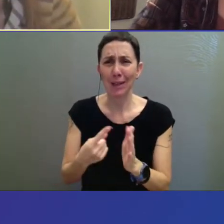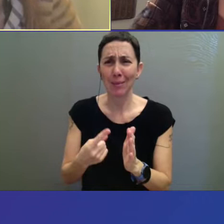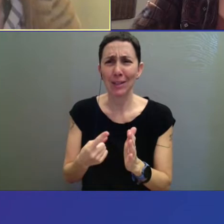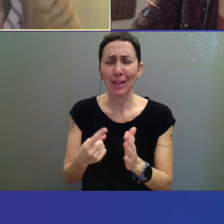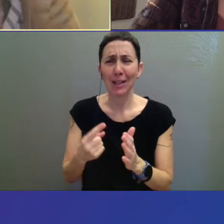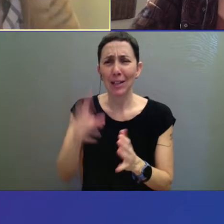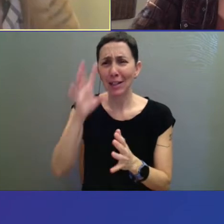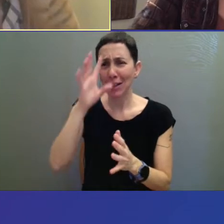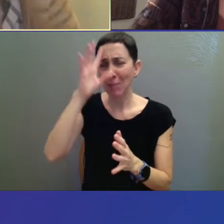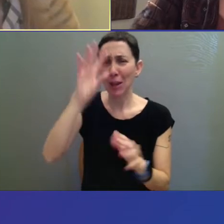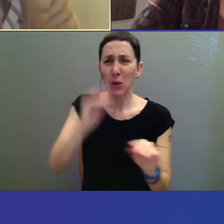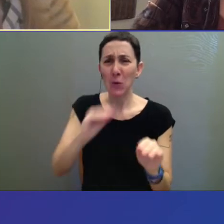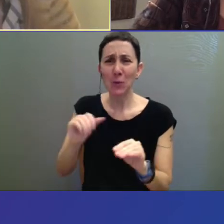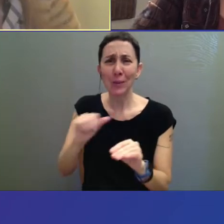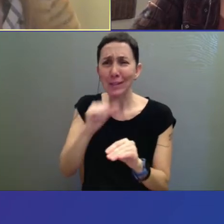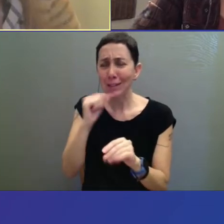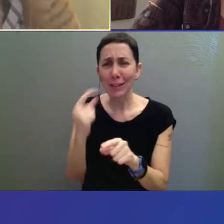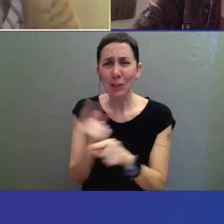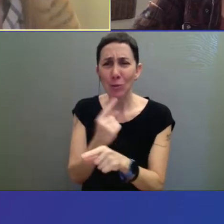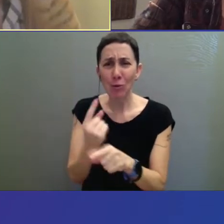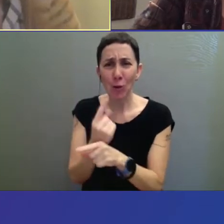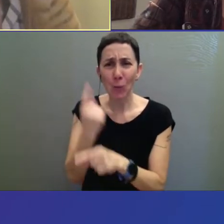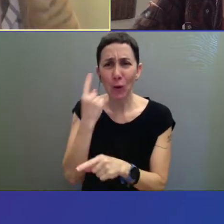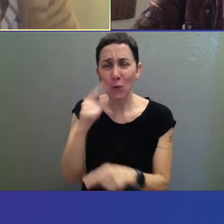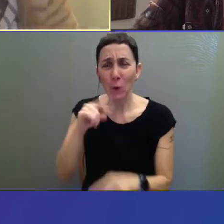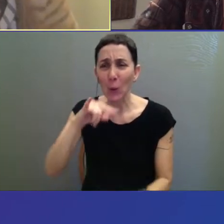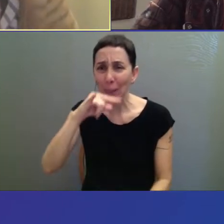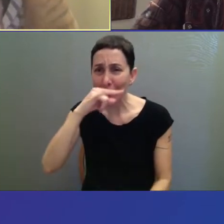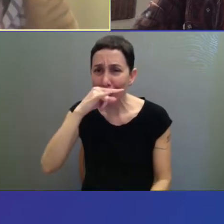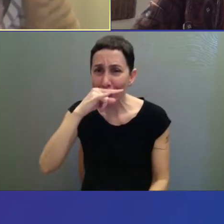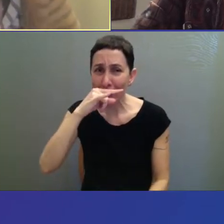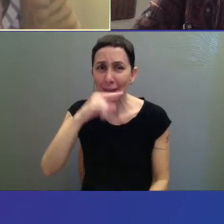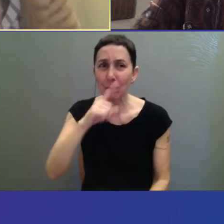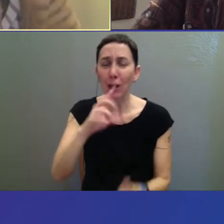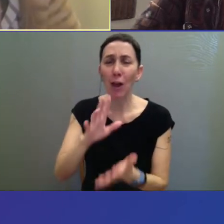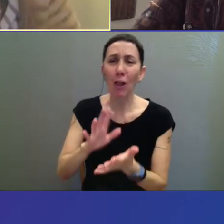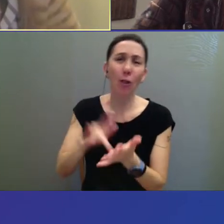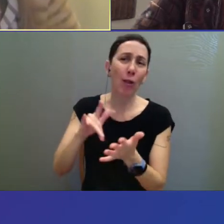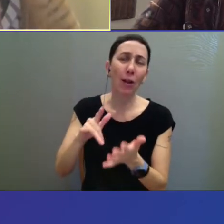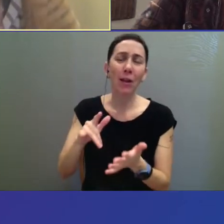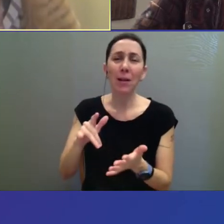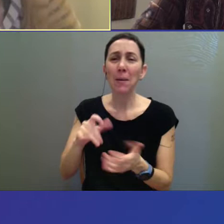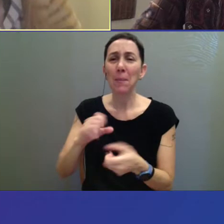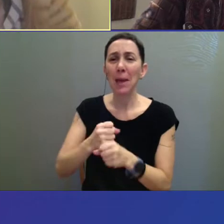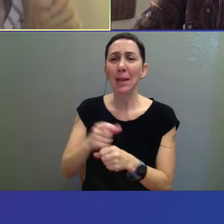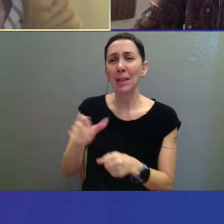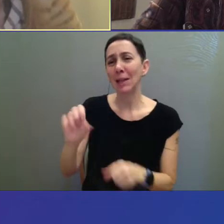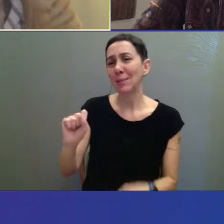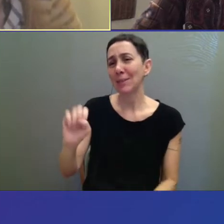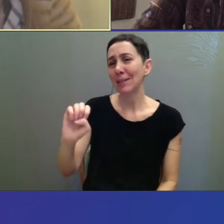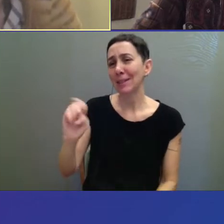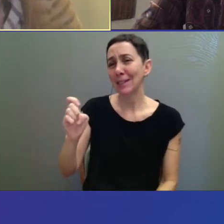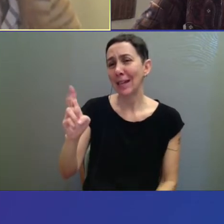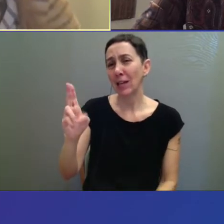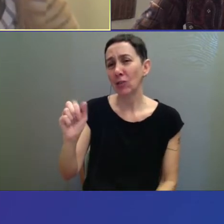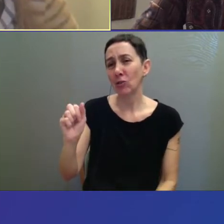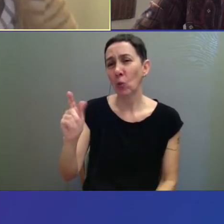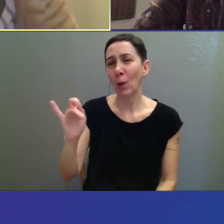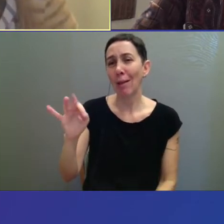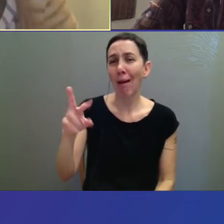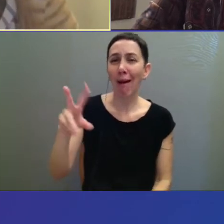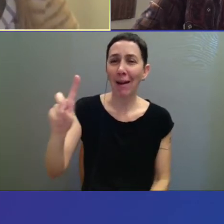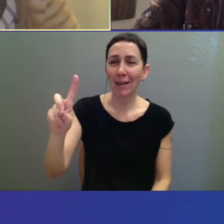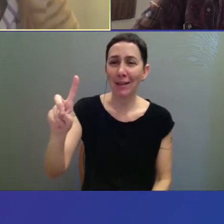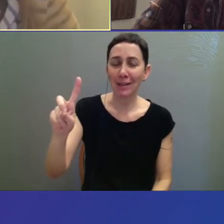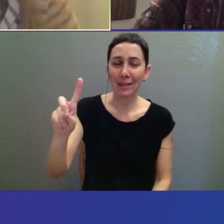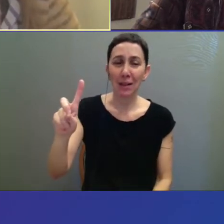we're sexualizing them a lot, and we're just taking whatever we want and putting it together and calling